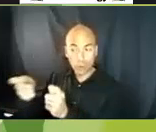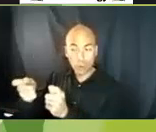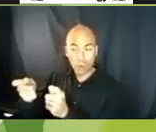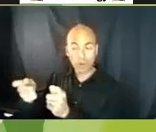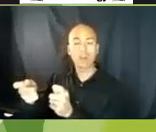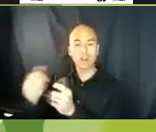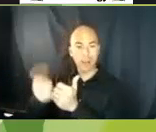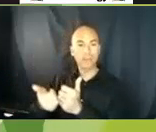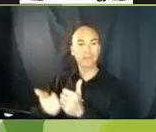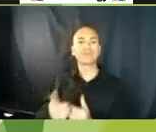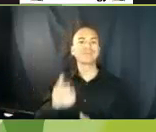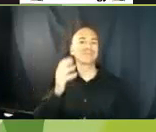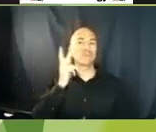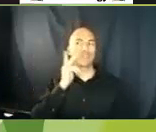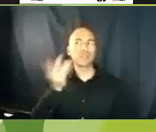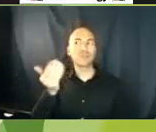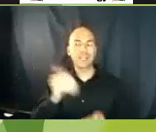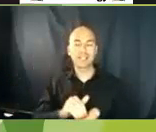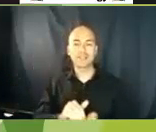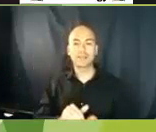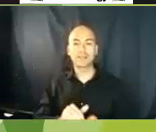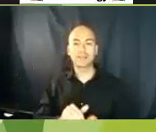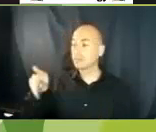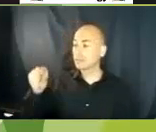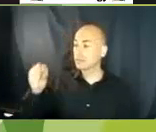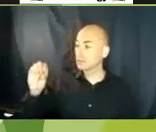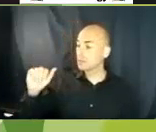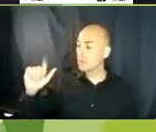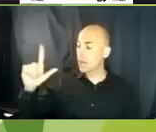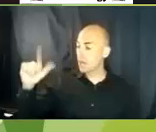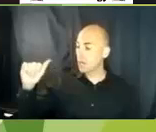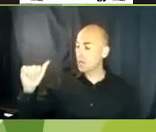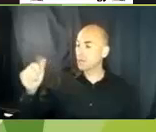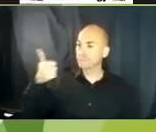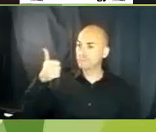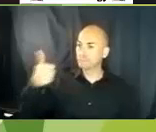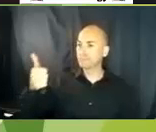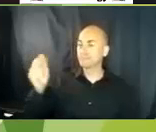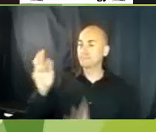of you in there then. And thank you so much. And again, Paula, it was an